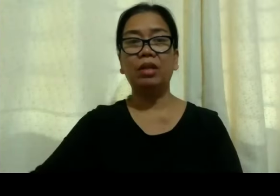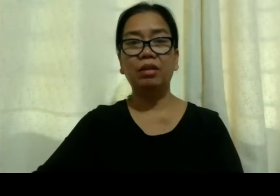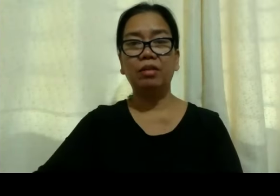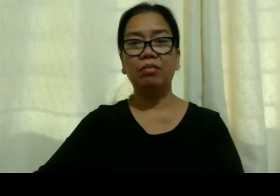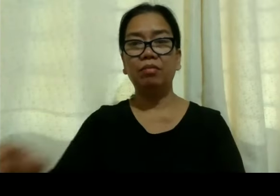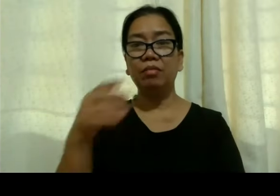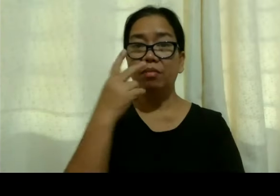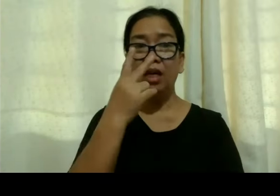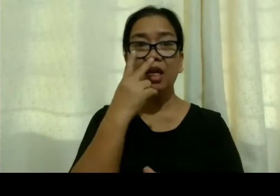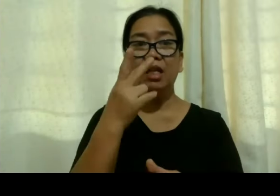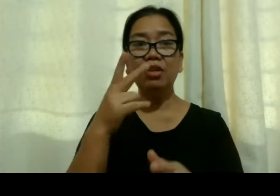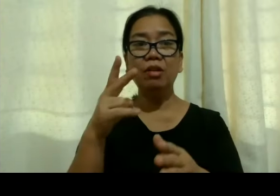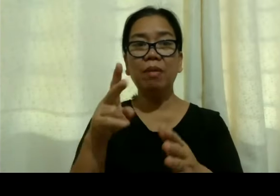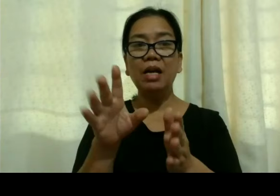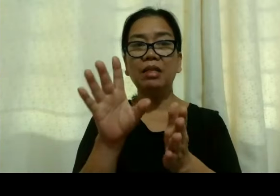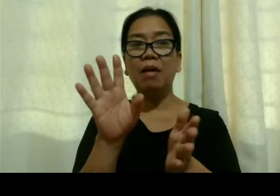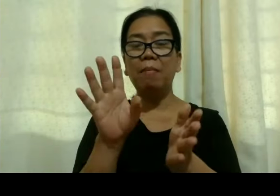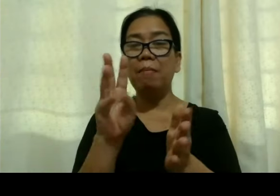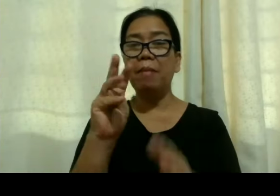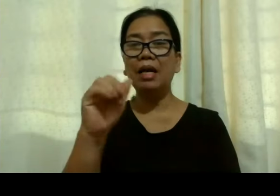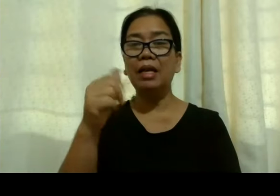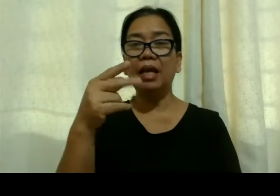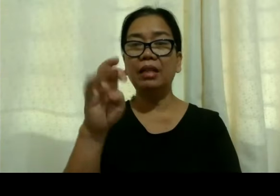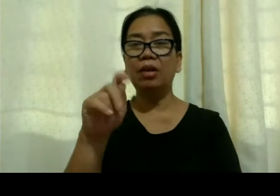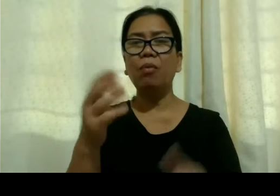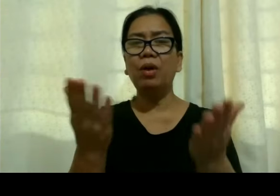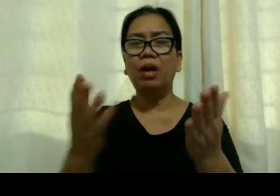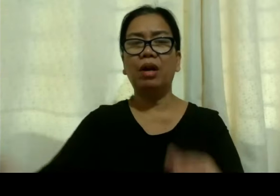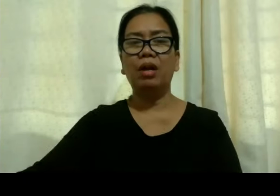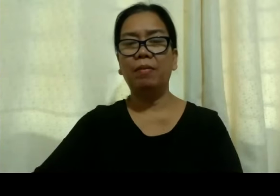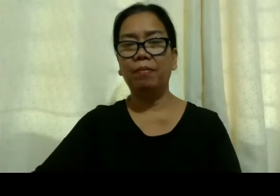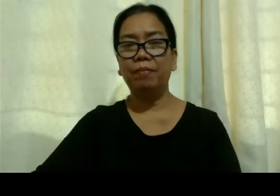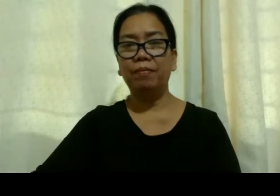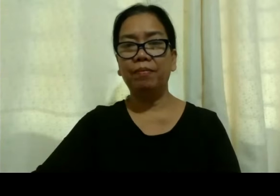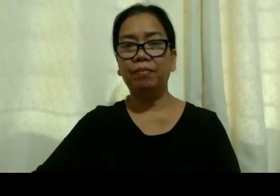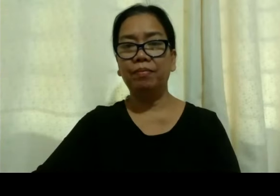point? Nakita niyo, di ba, sa magnet, where?